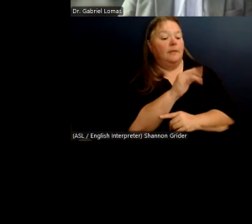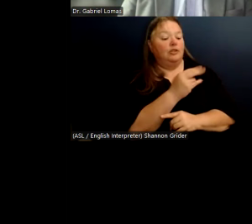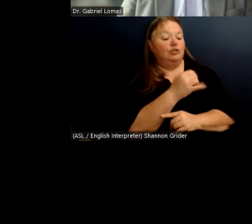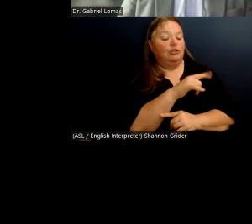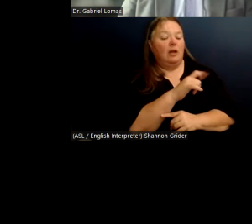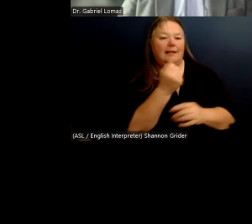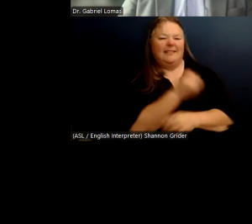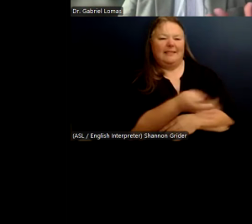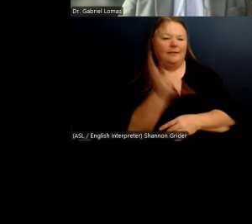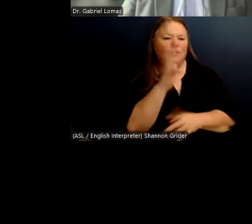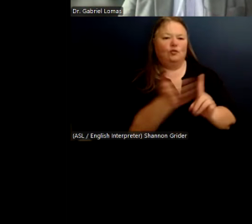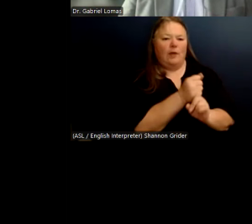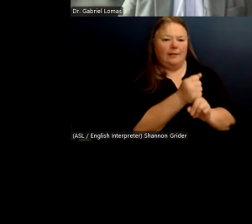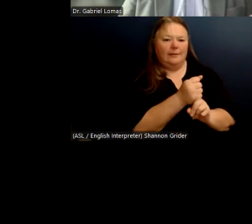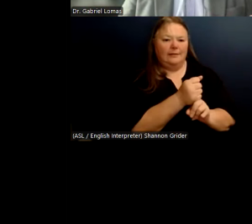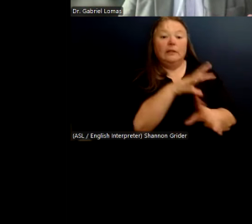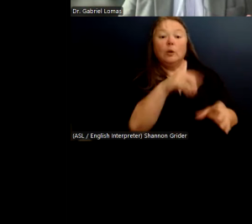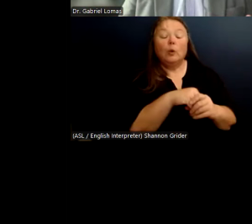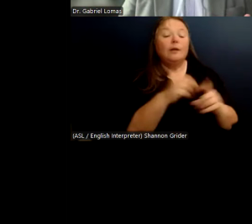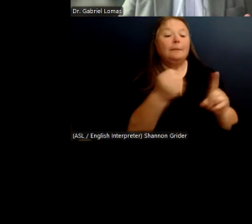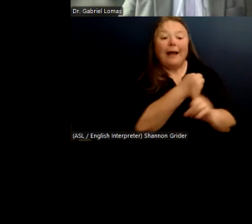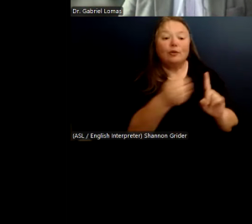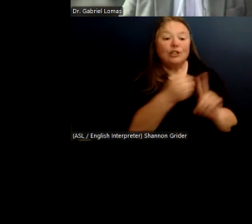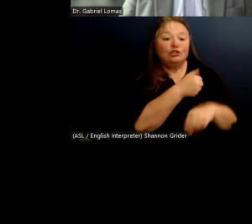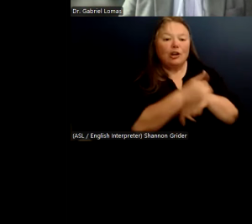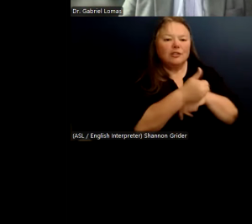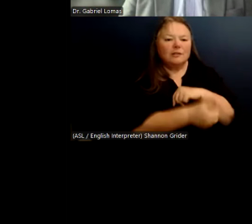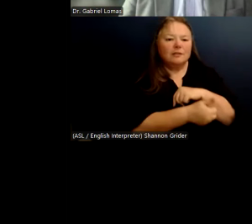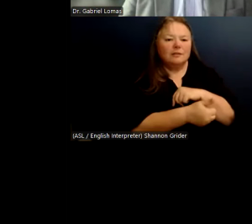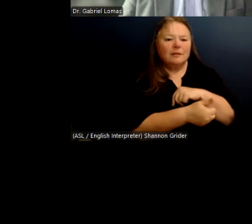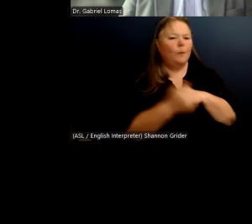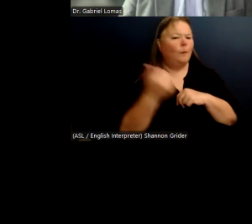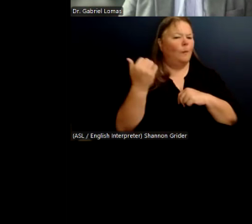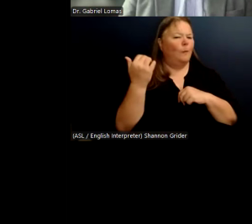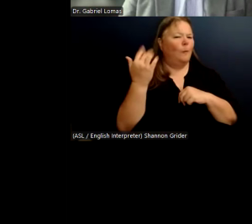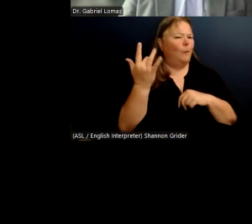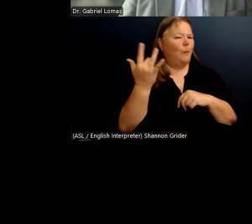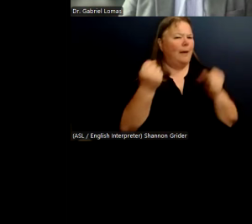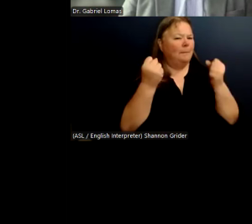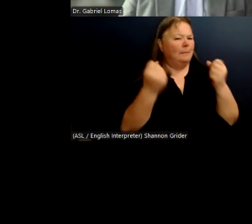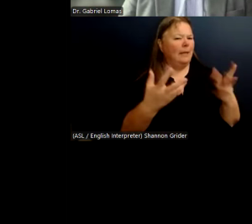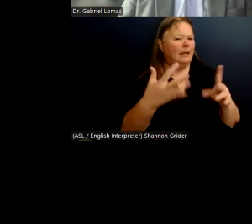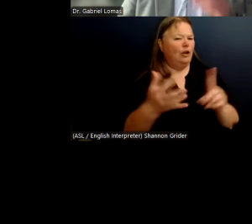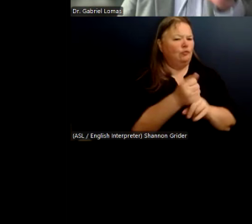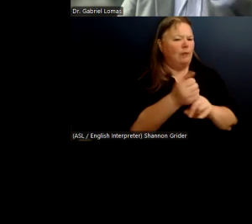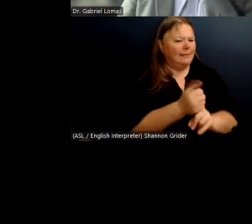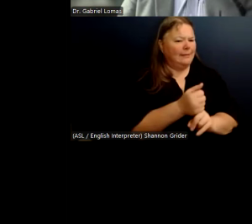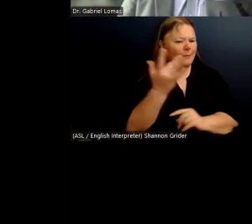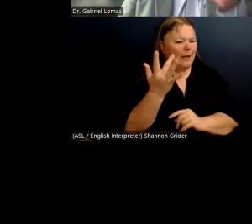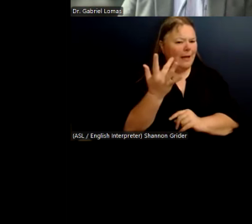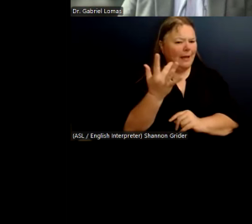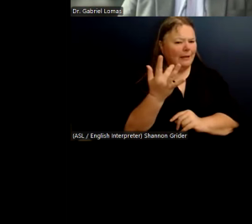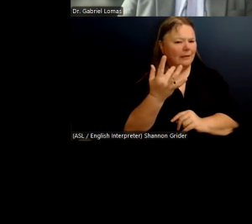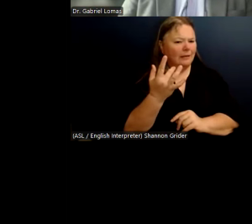charges. What are your thoughts about possible reasons that why various arrests may have occurred? What are your thoughts